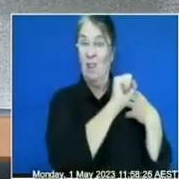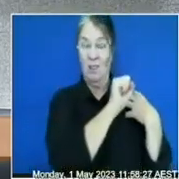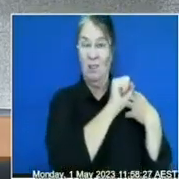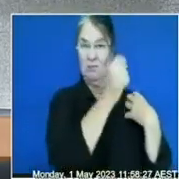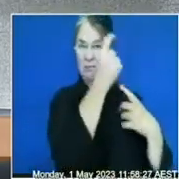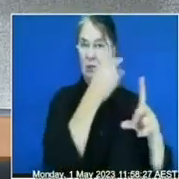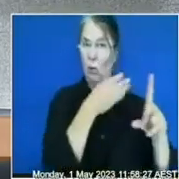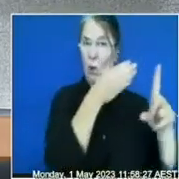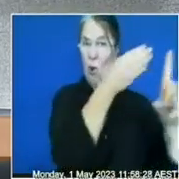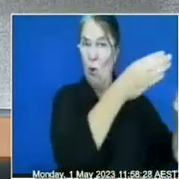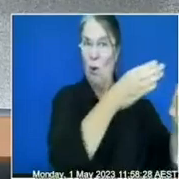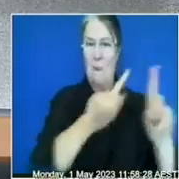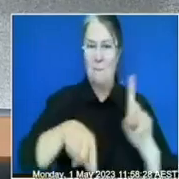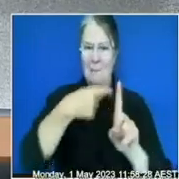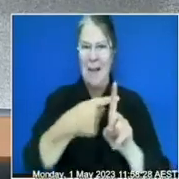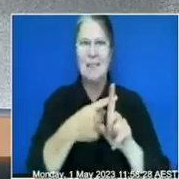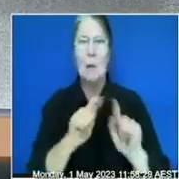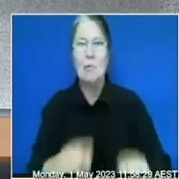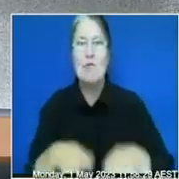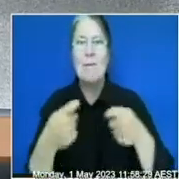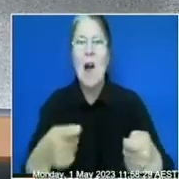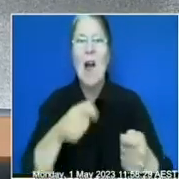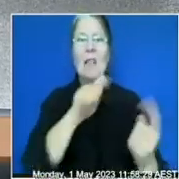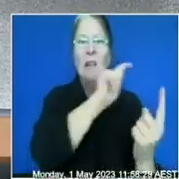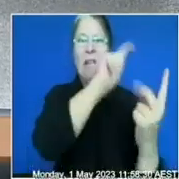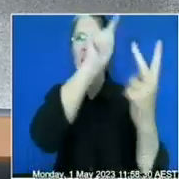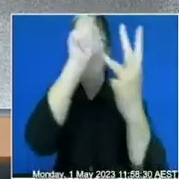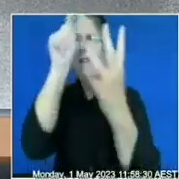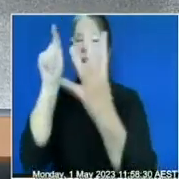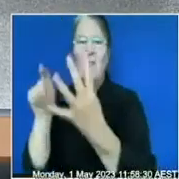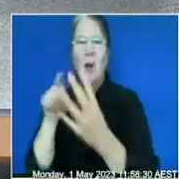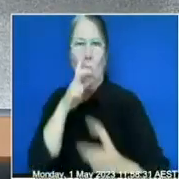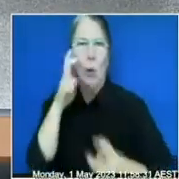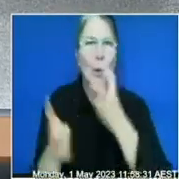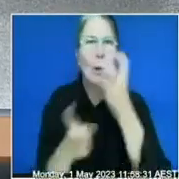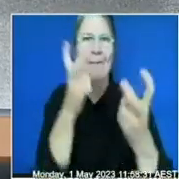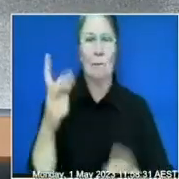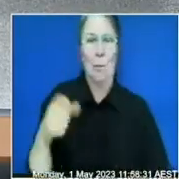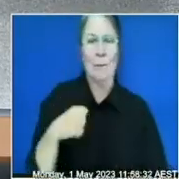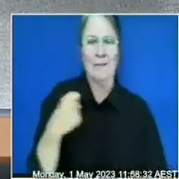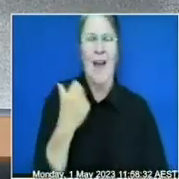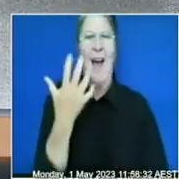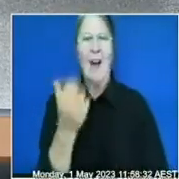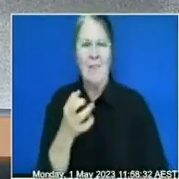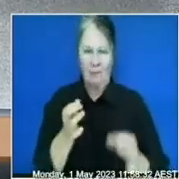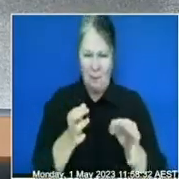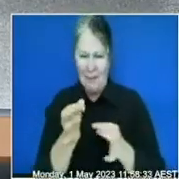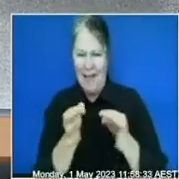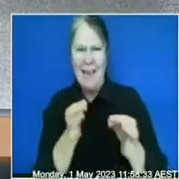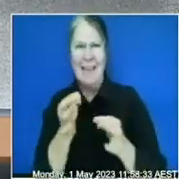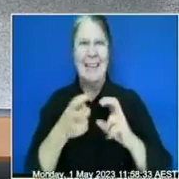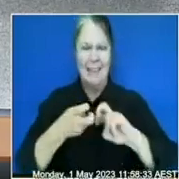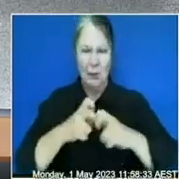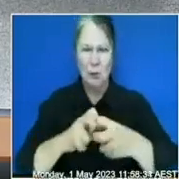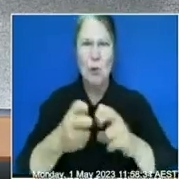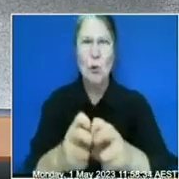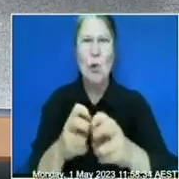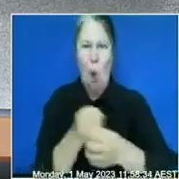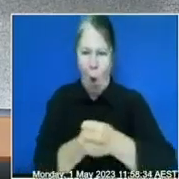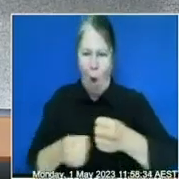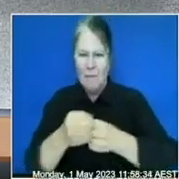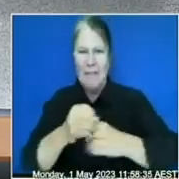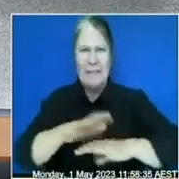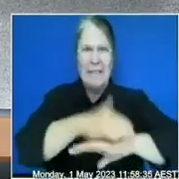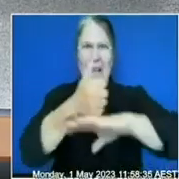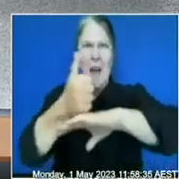out times for facilities. So we stand ready as soon as we've got those providers on board to really do what it